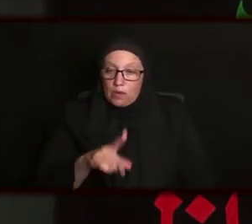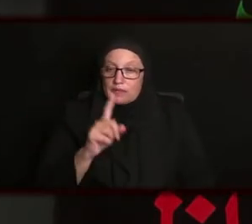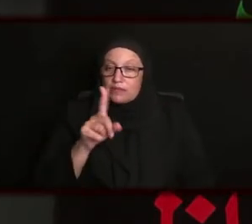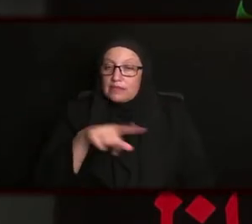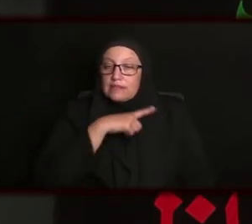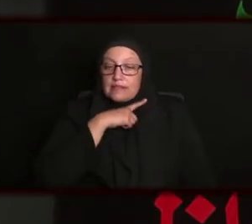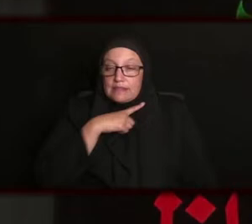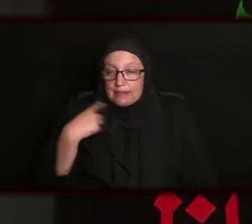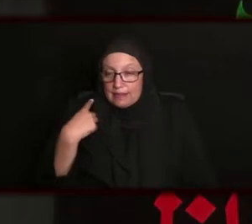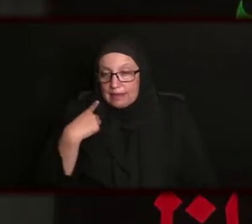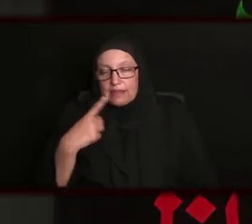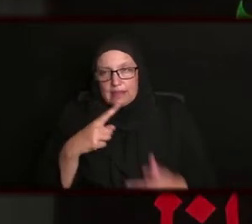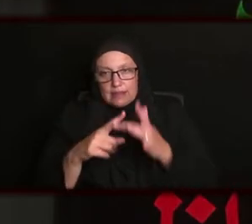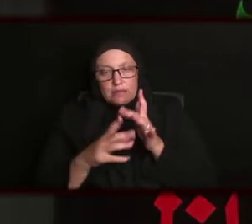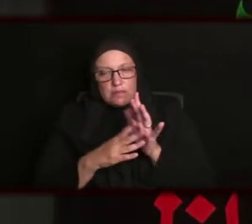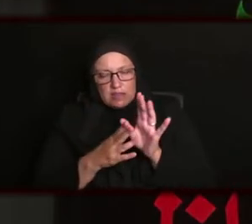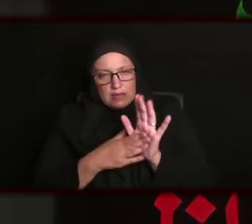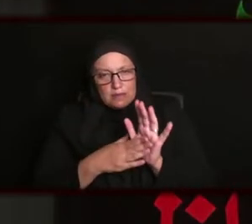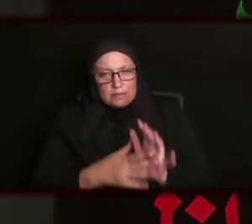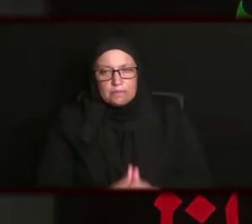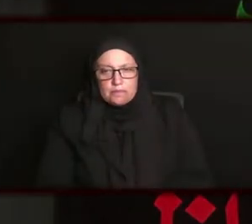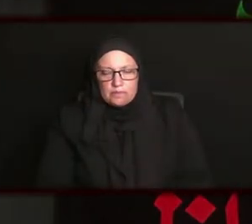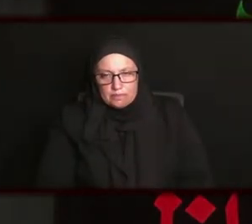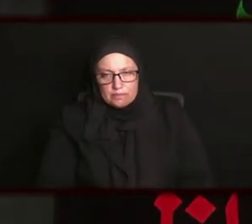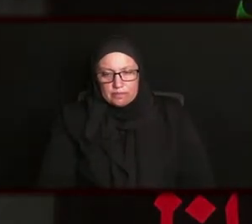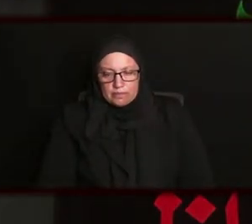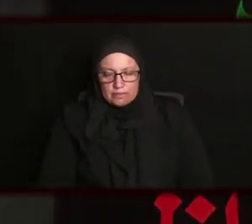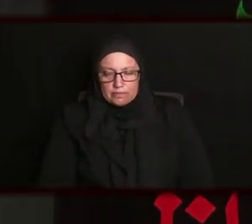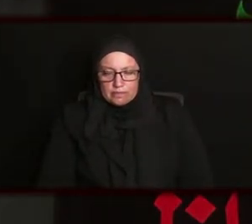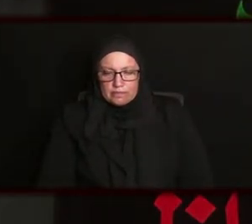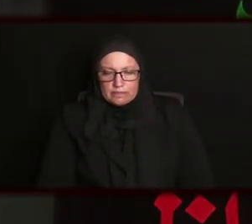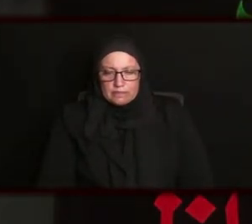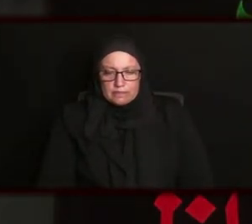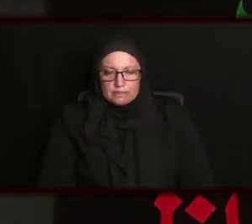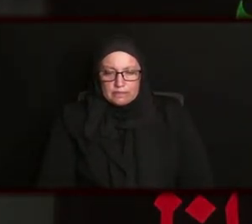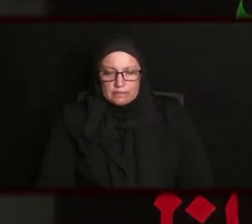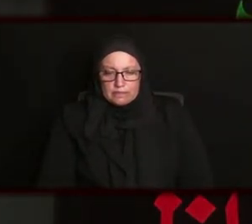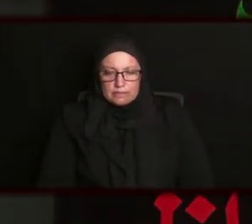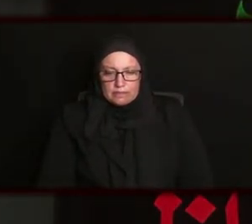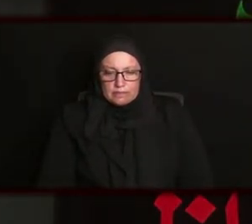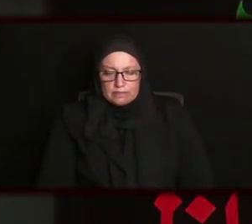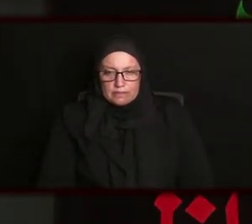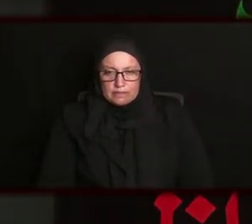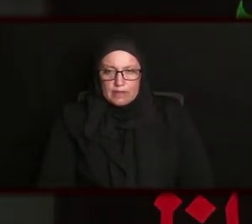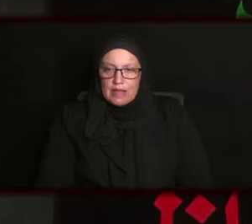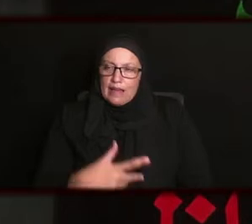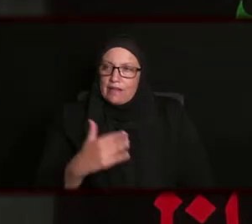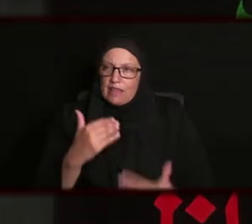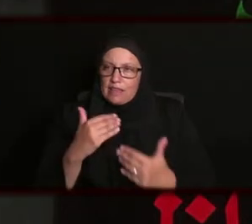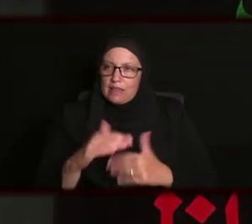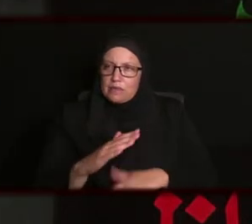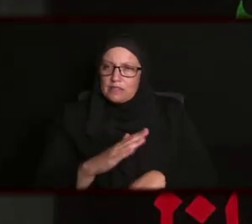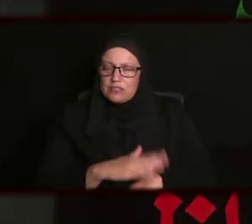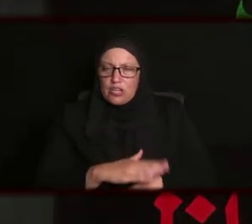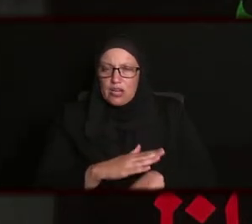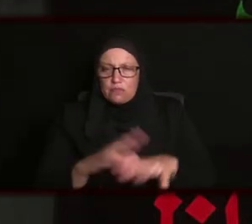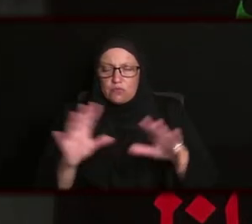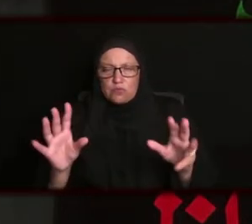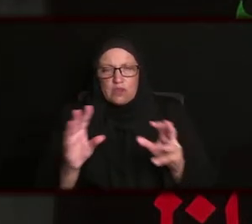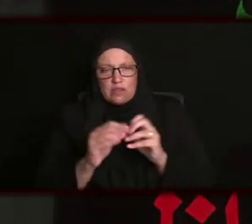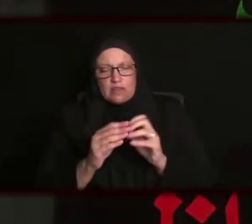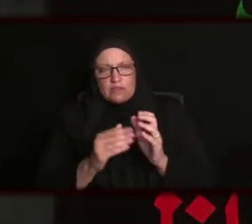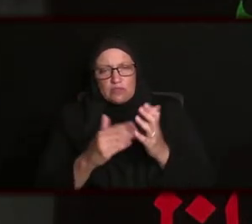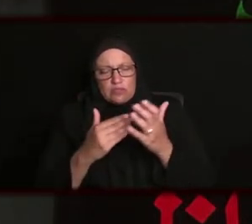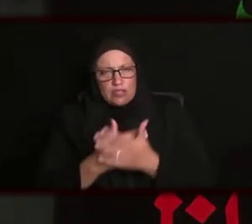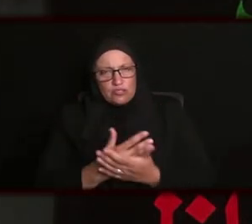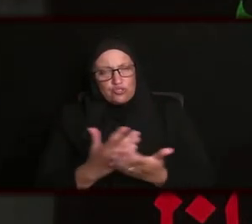But that brings me to the significance of what I'd like to share tonight in the limited time that we have. So I hope that you can be quick